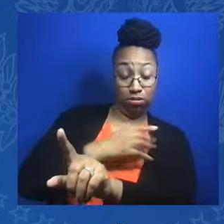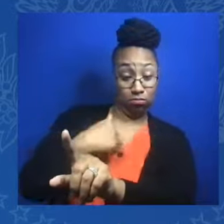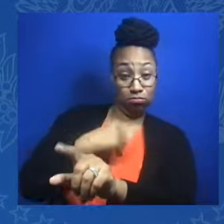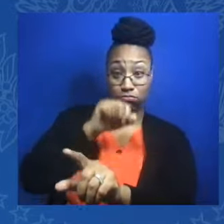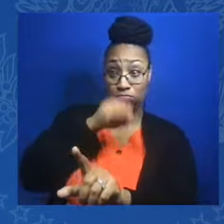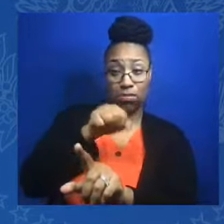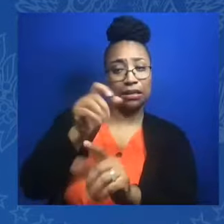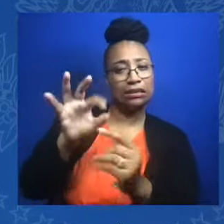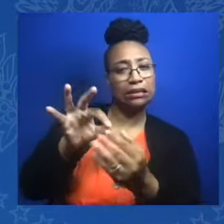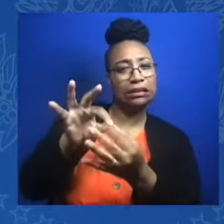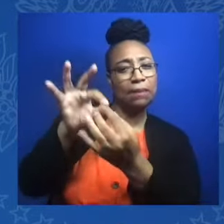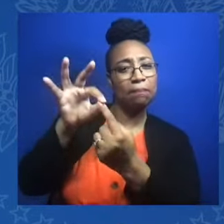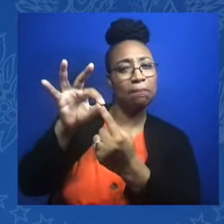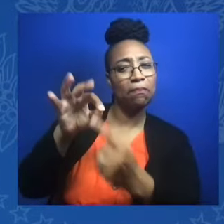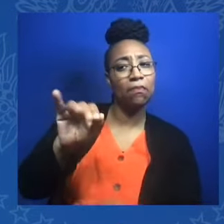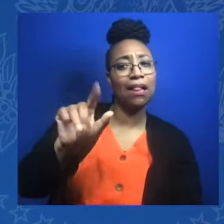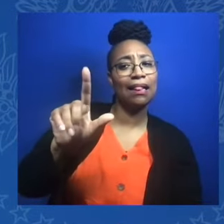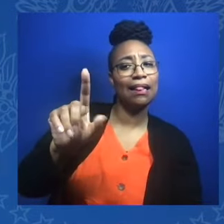I'll tell you why.